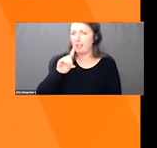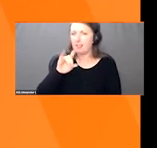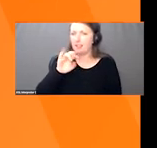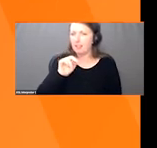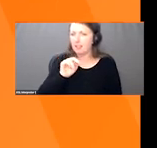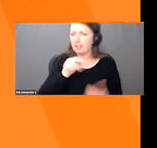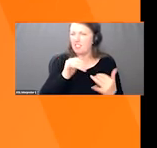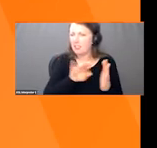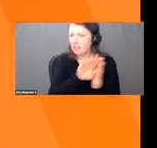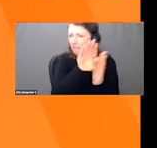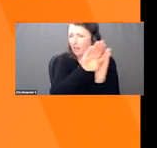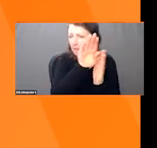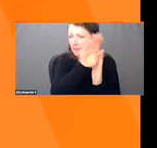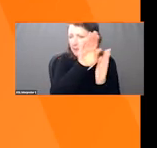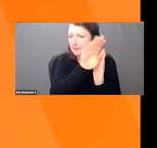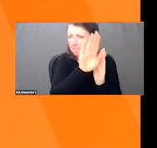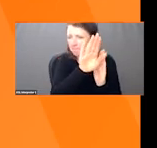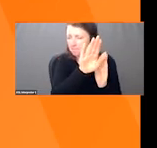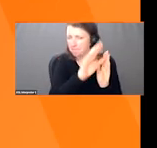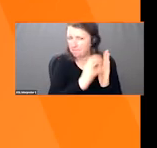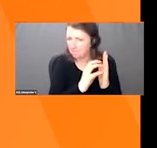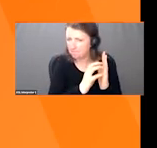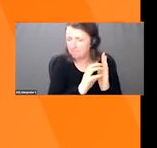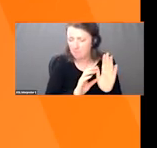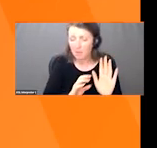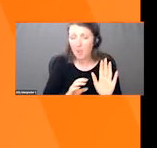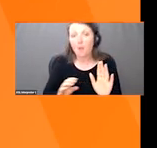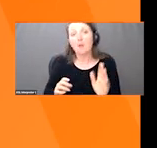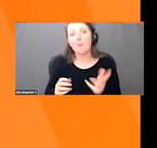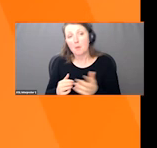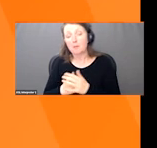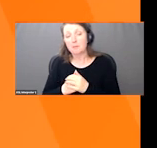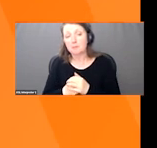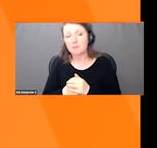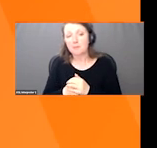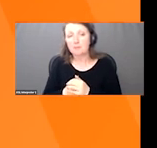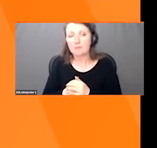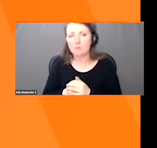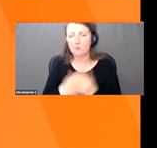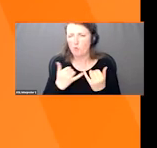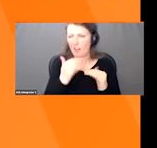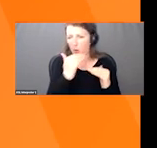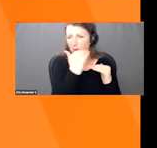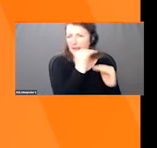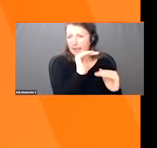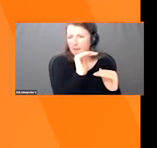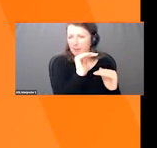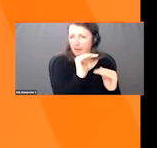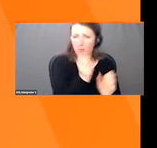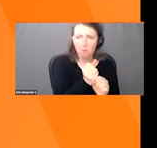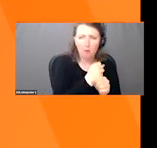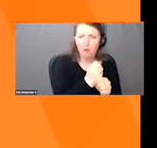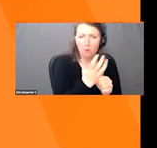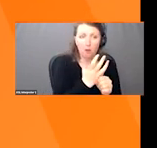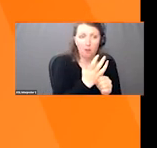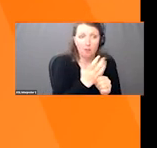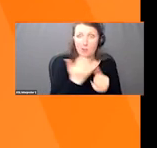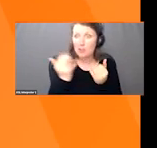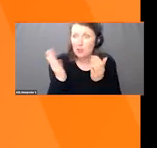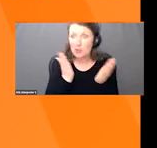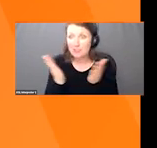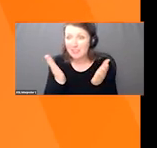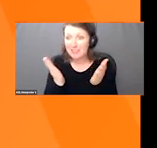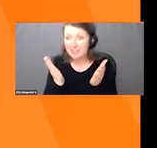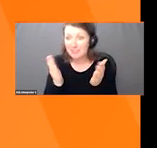letting companies display what services and goods they offer. So what you'll notice is services isn't even on here yet. So we can't even talk